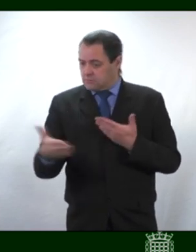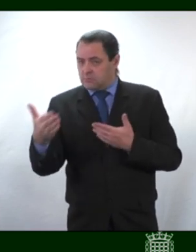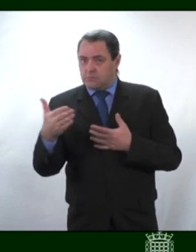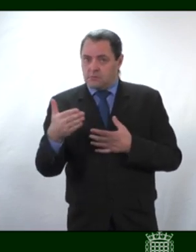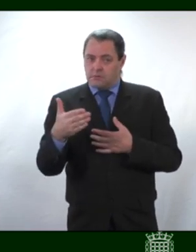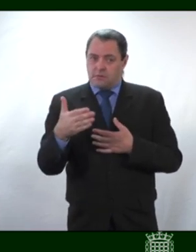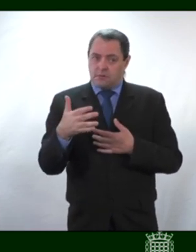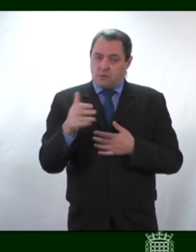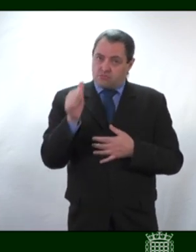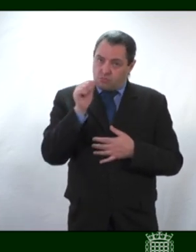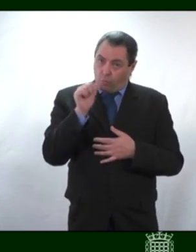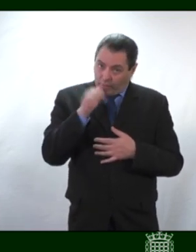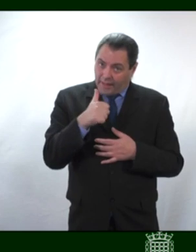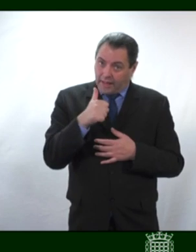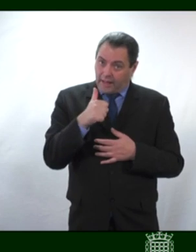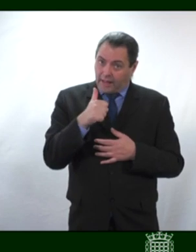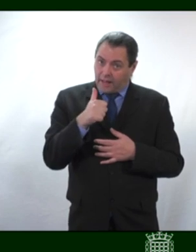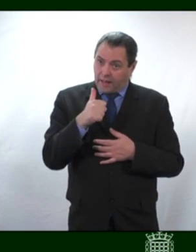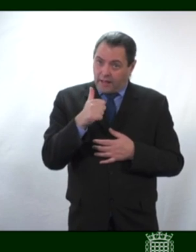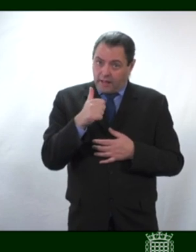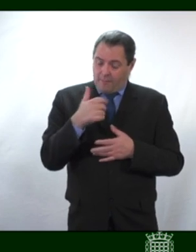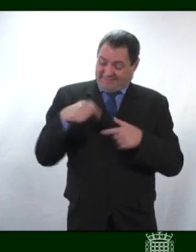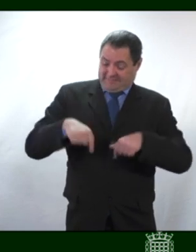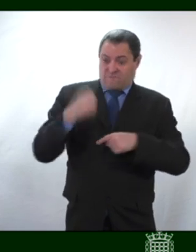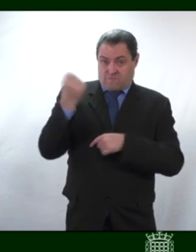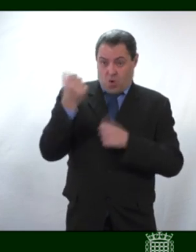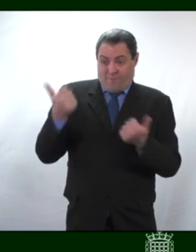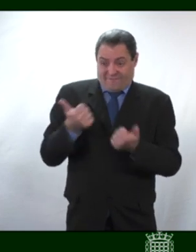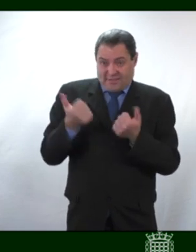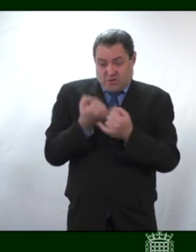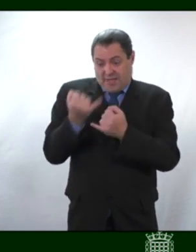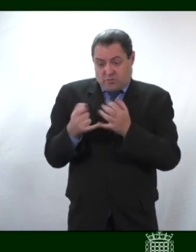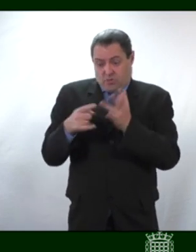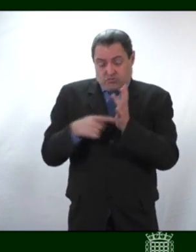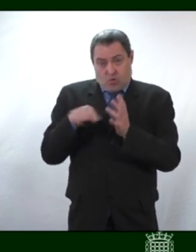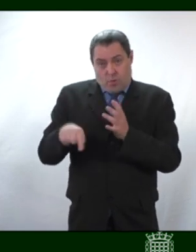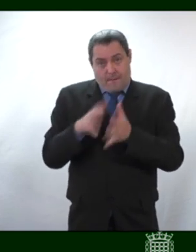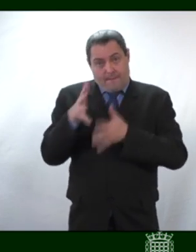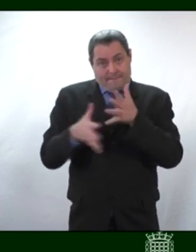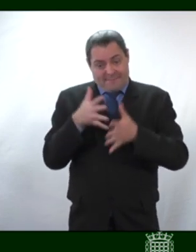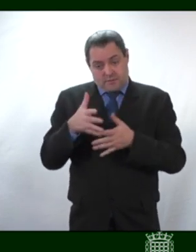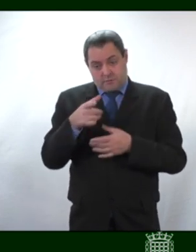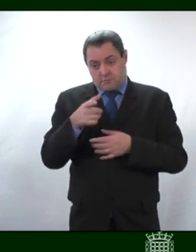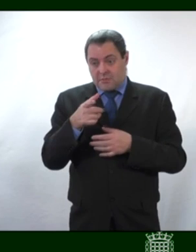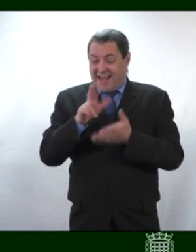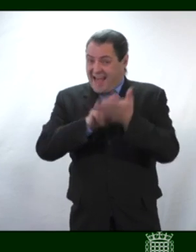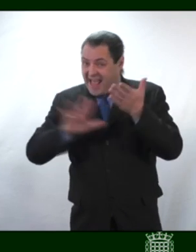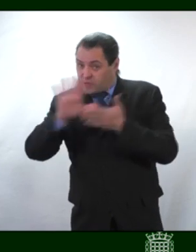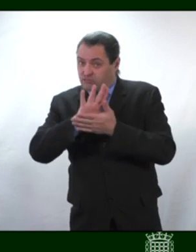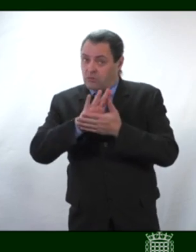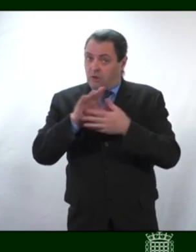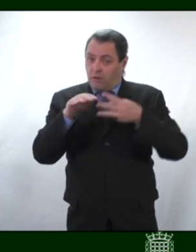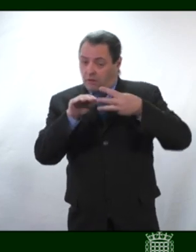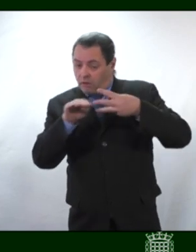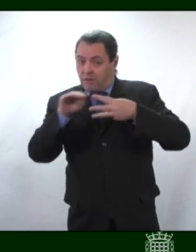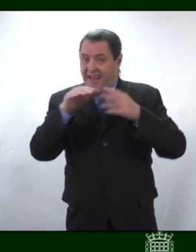significant economic support is withdrawn at the end of this month, any decision on whether or not national restrictions are